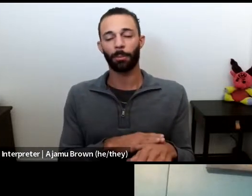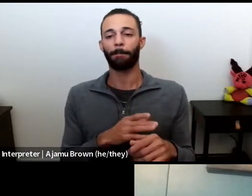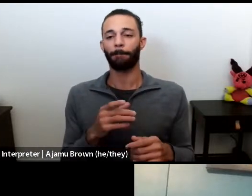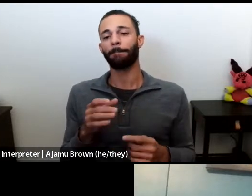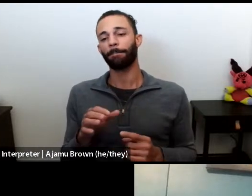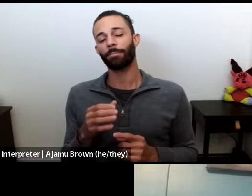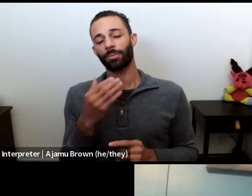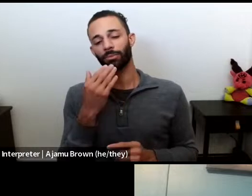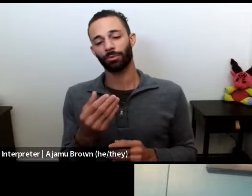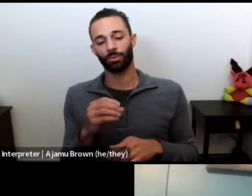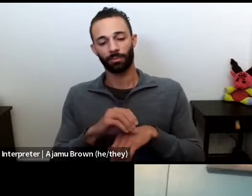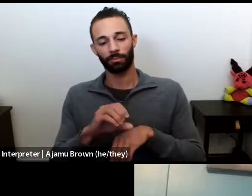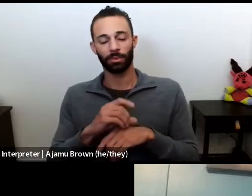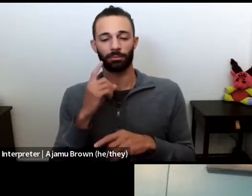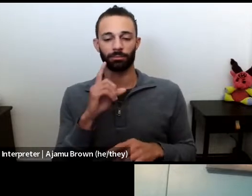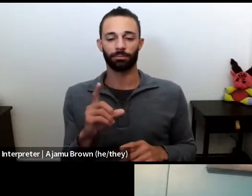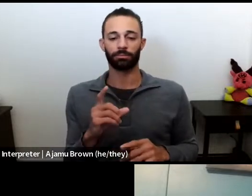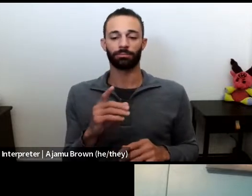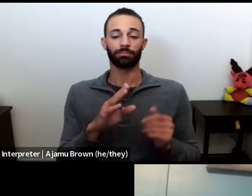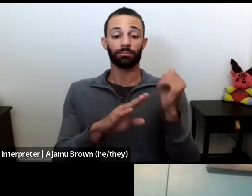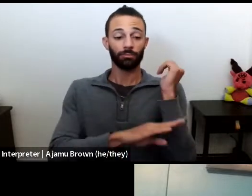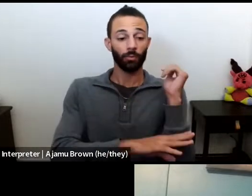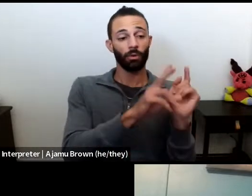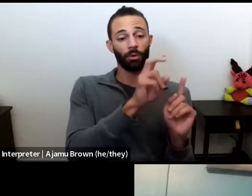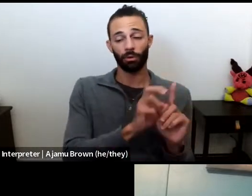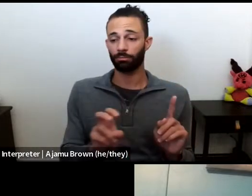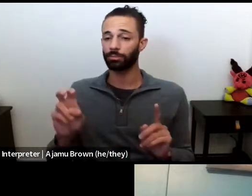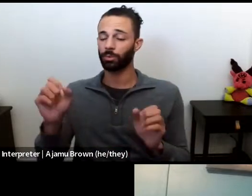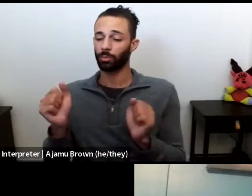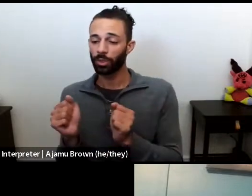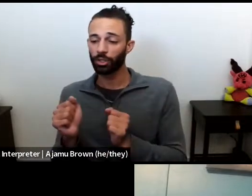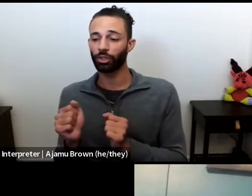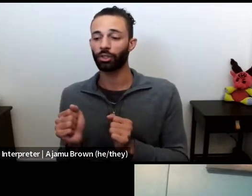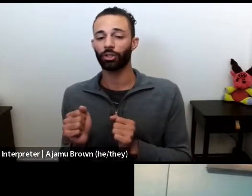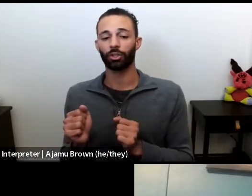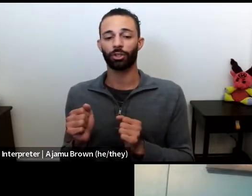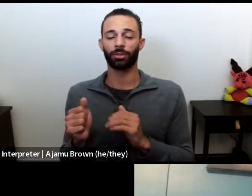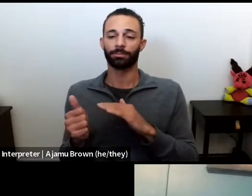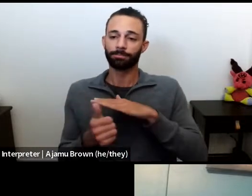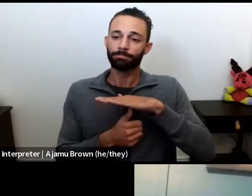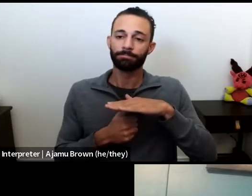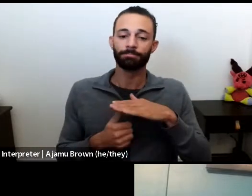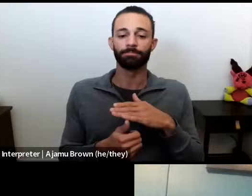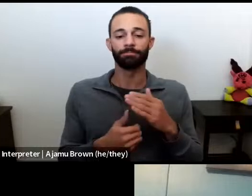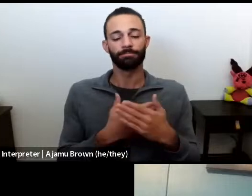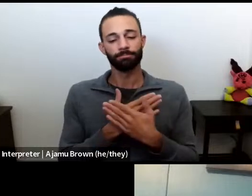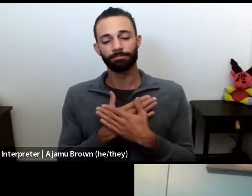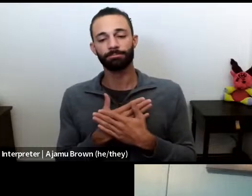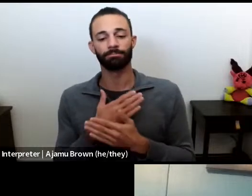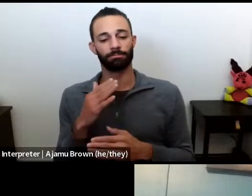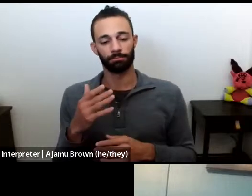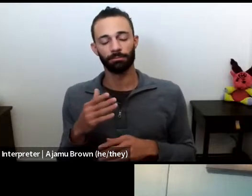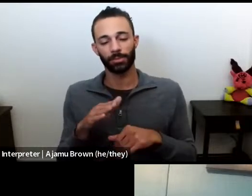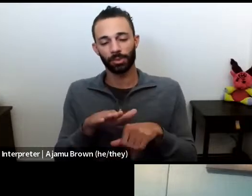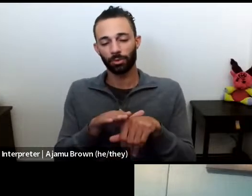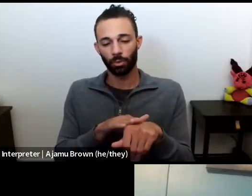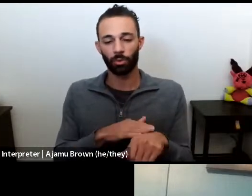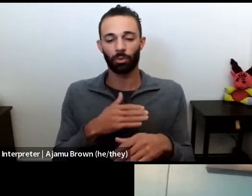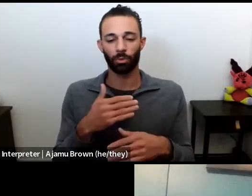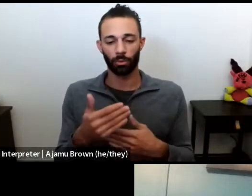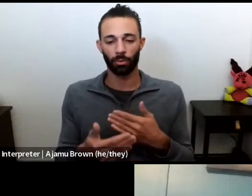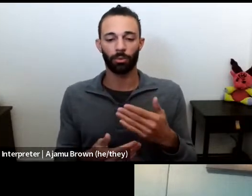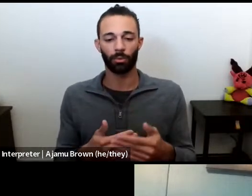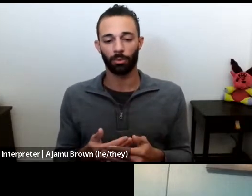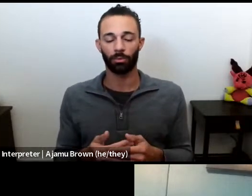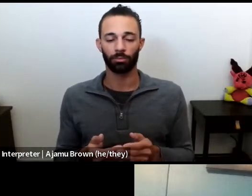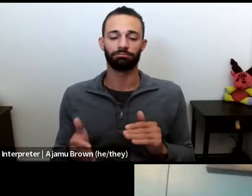winter, hibernation, and all of those good things. So I do want to just